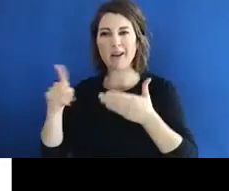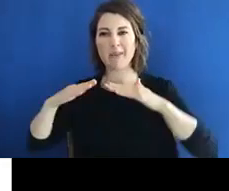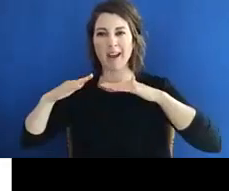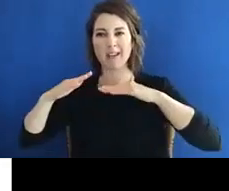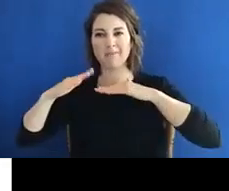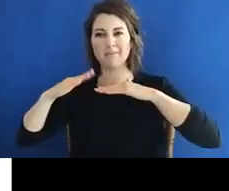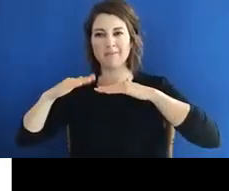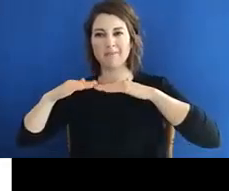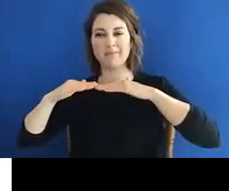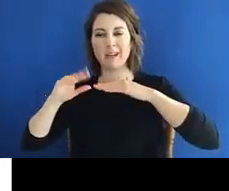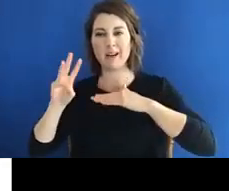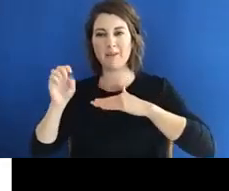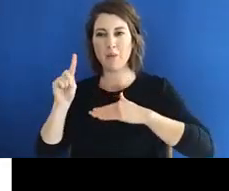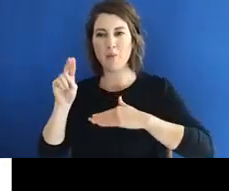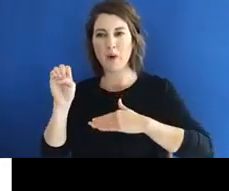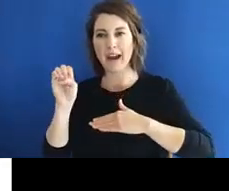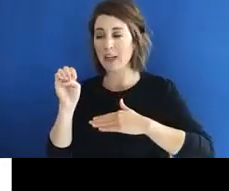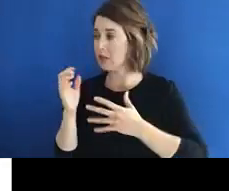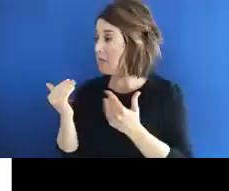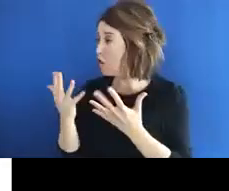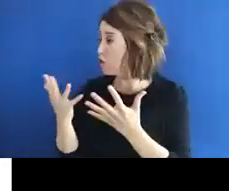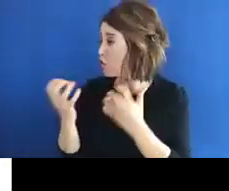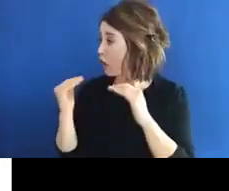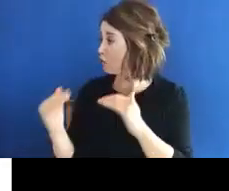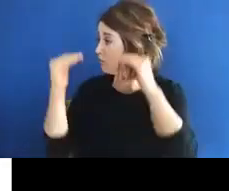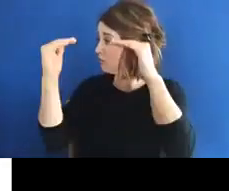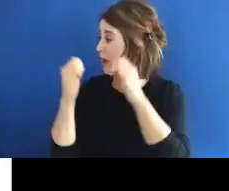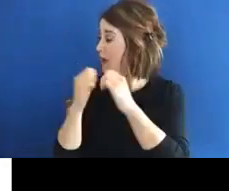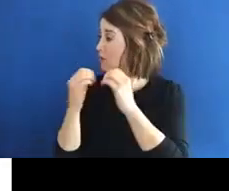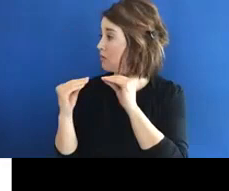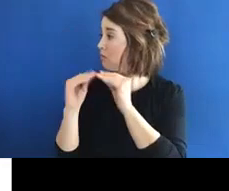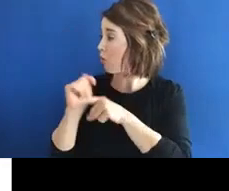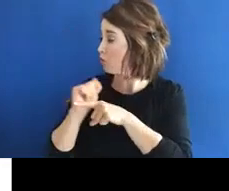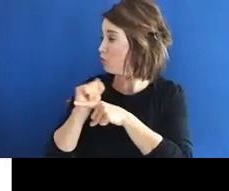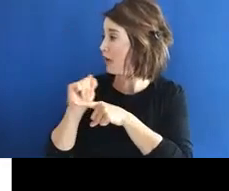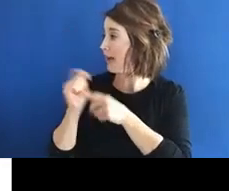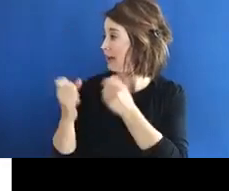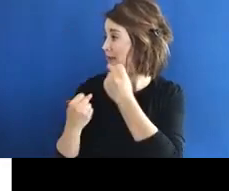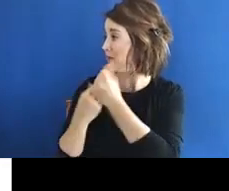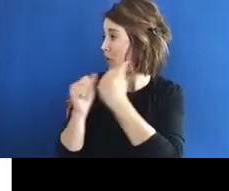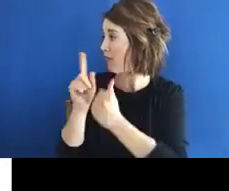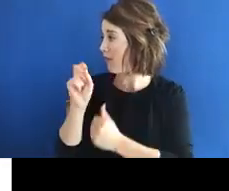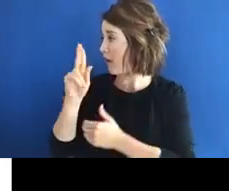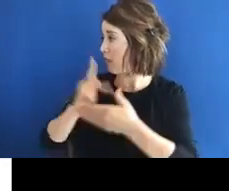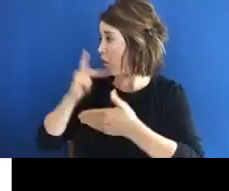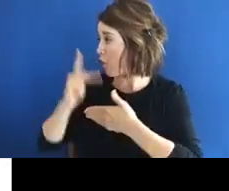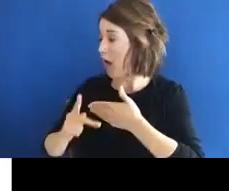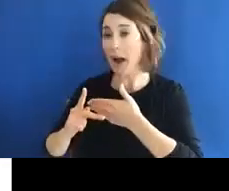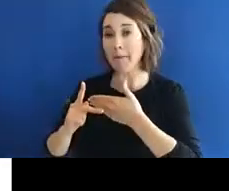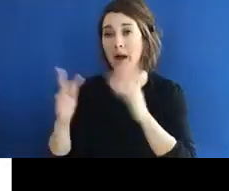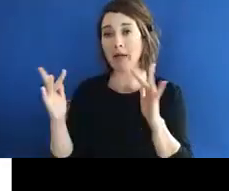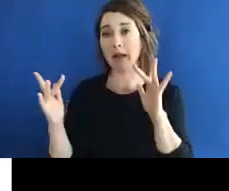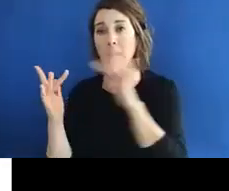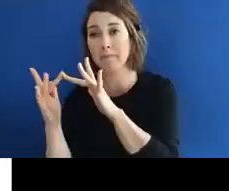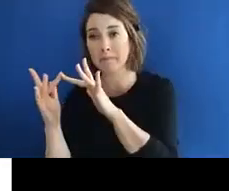to ask them if they're wanting to advance with additional training and support for the VR program. And they've seen, I